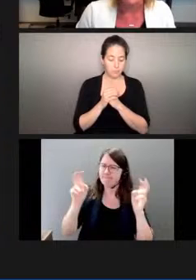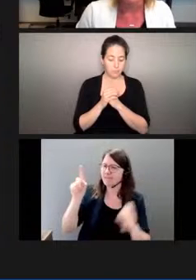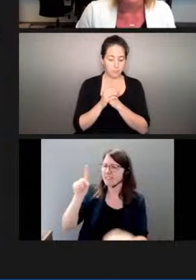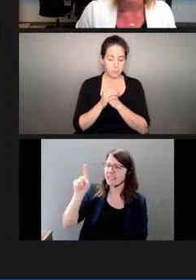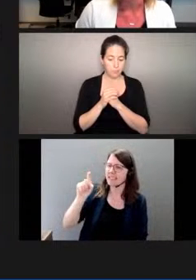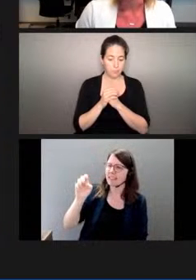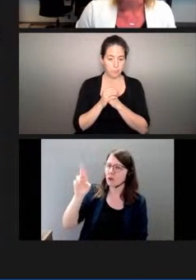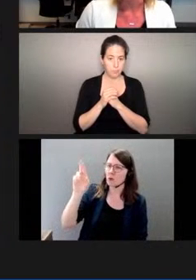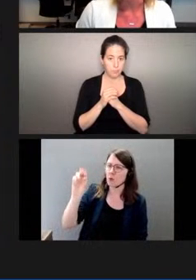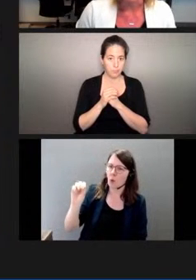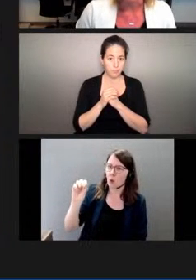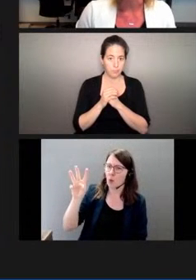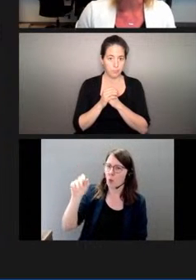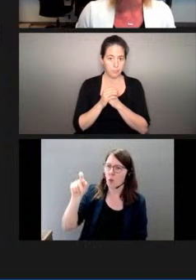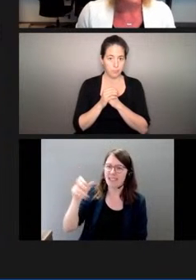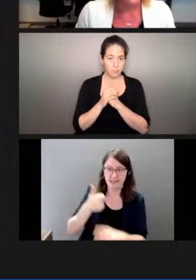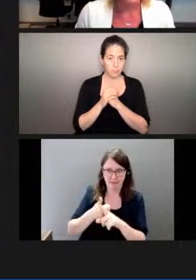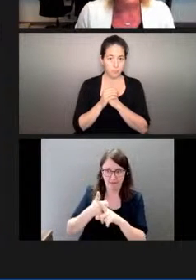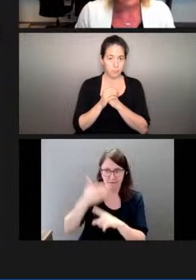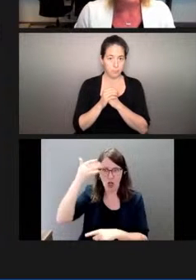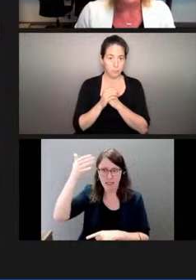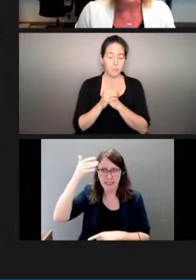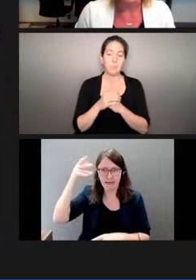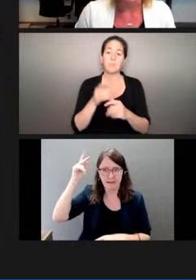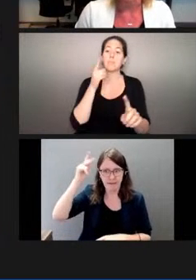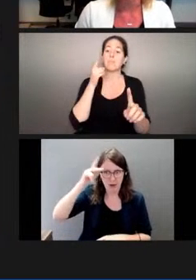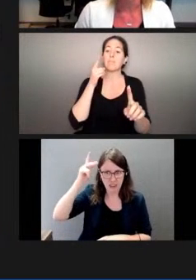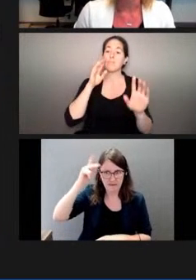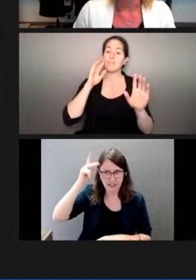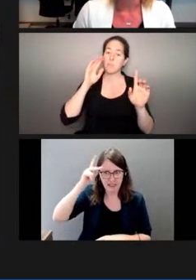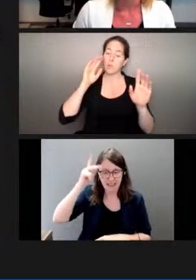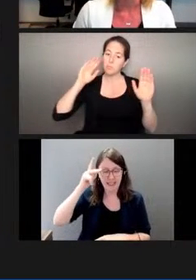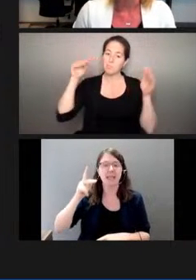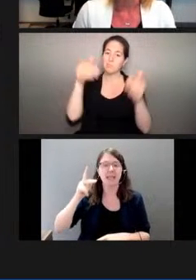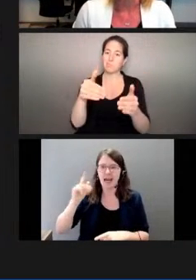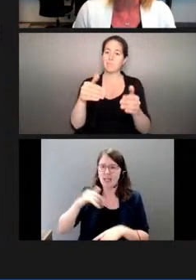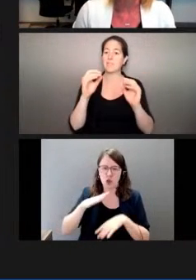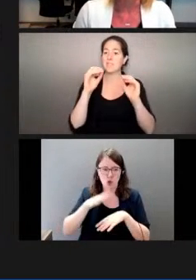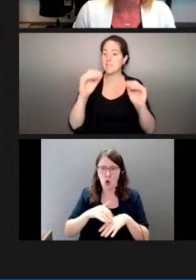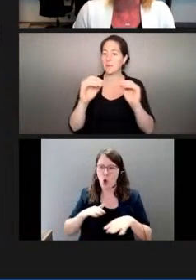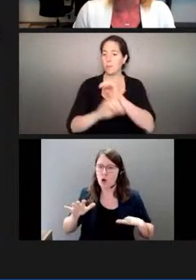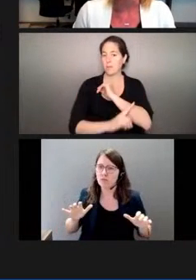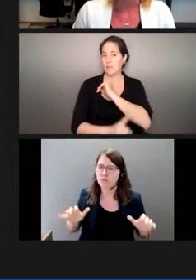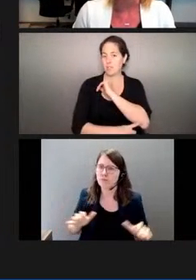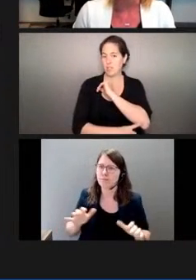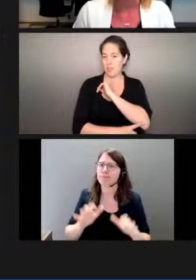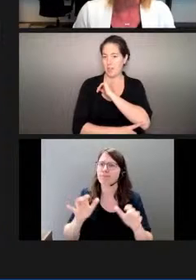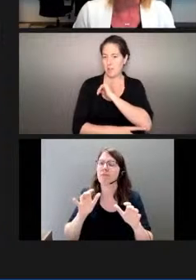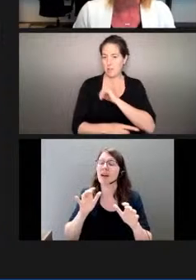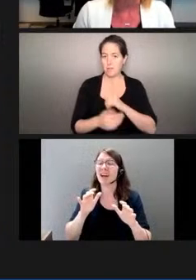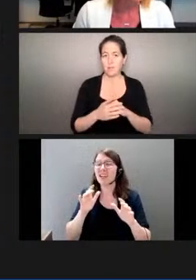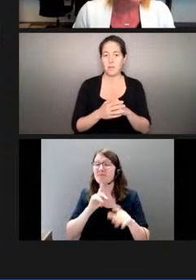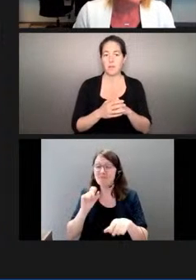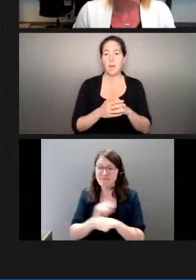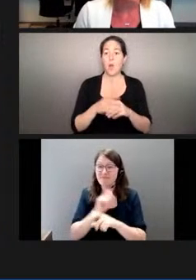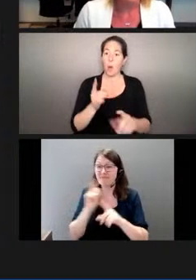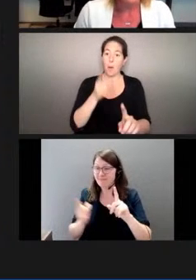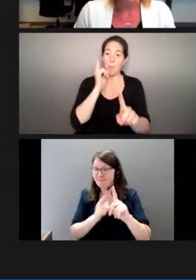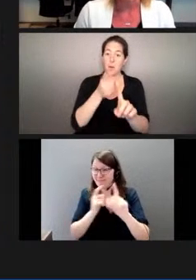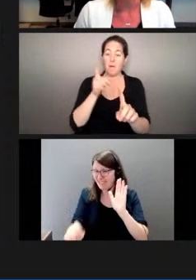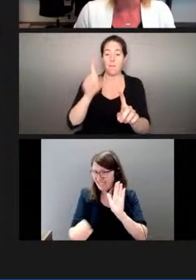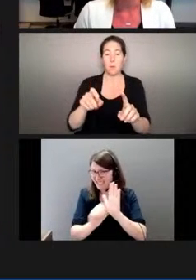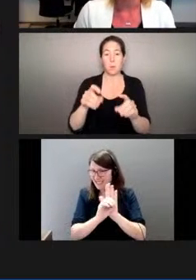action, rather than necessarily an absolute target, but it does seek to guide people in changing their lifestyles